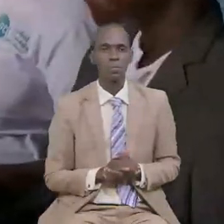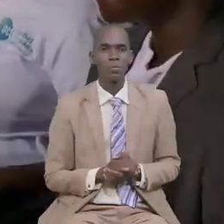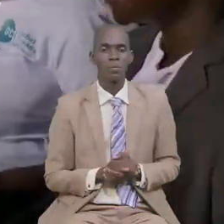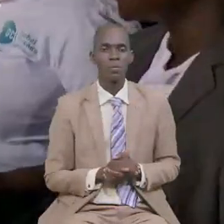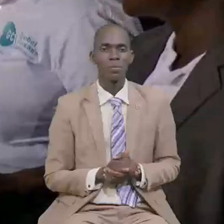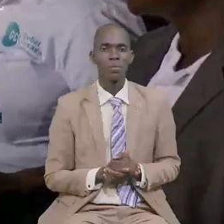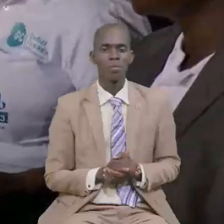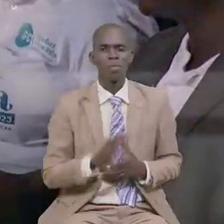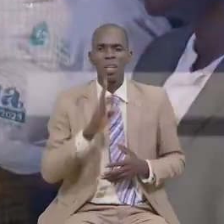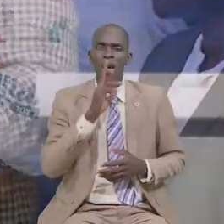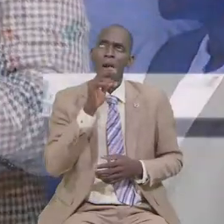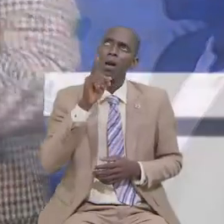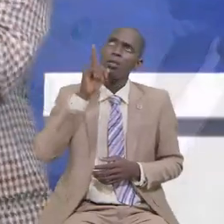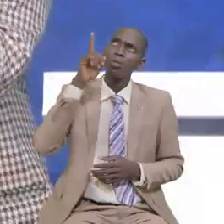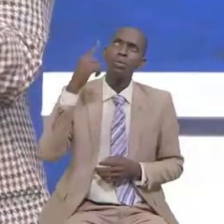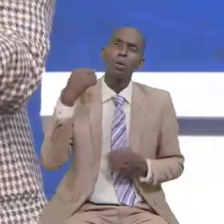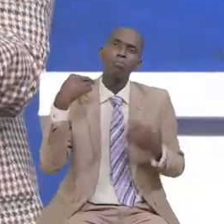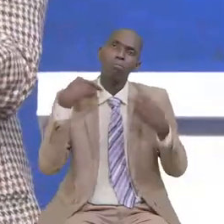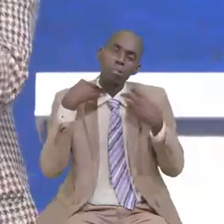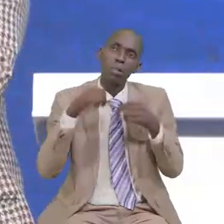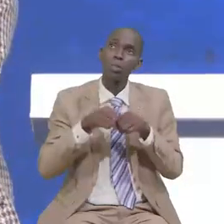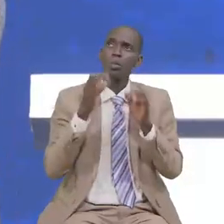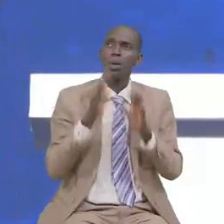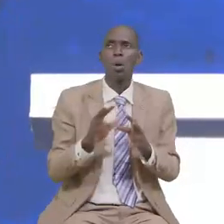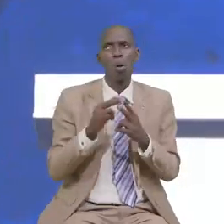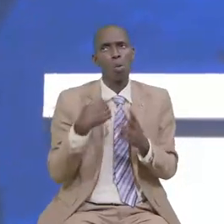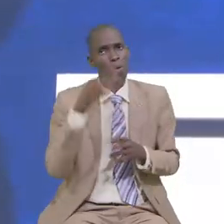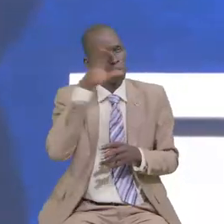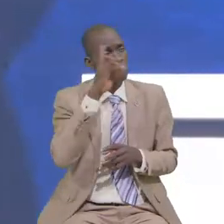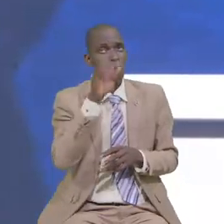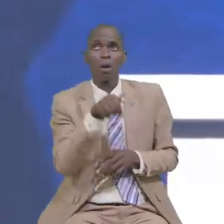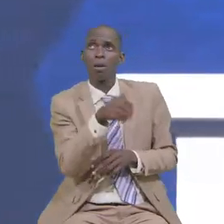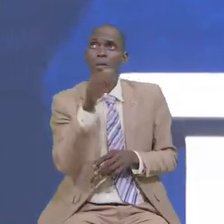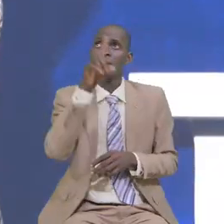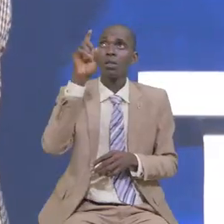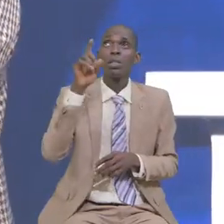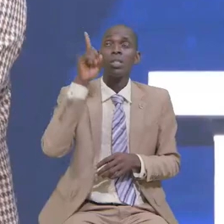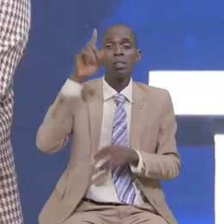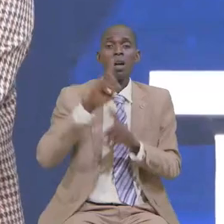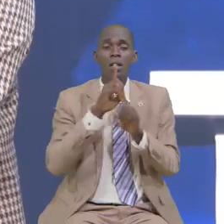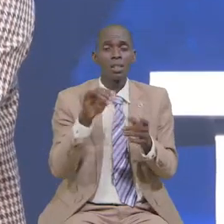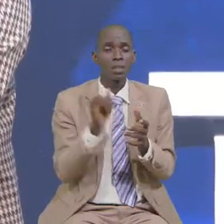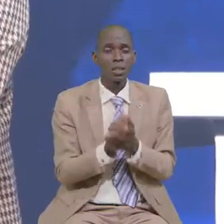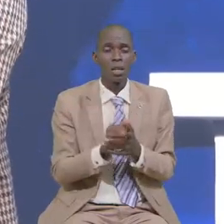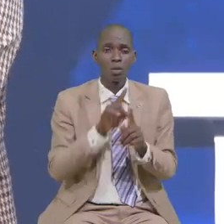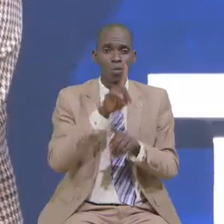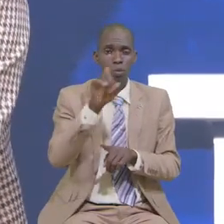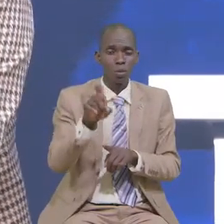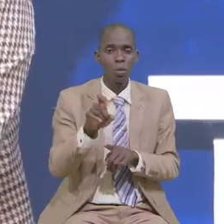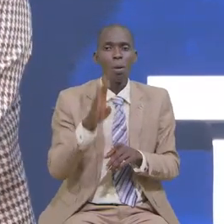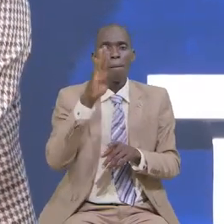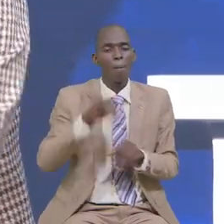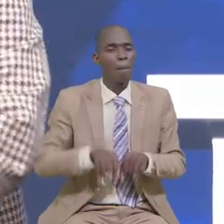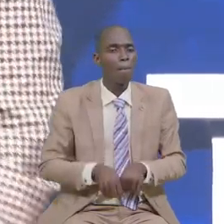Are you the yoke breaker, or do we look for another? He answers that question by breaking